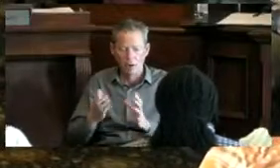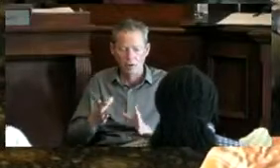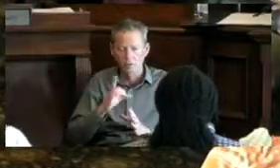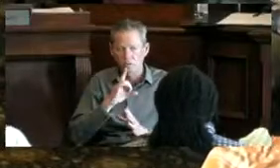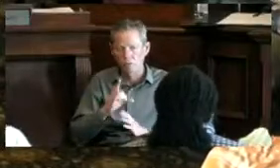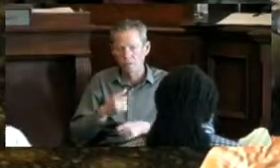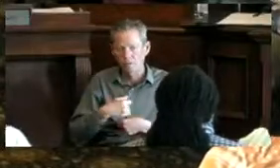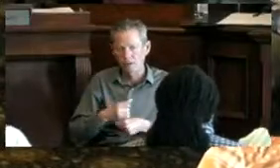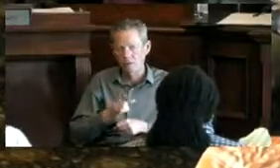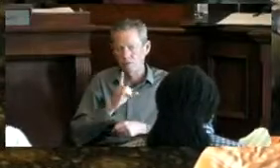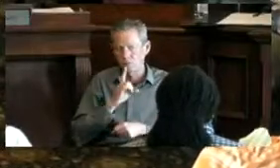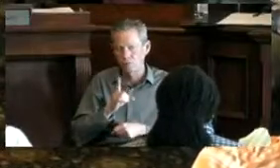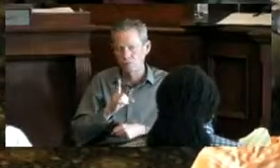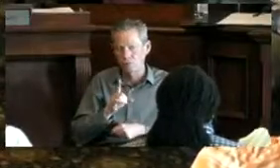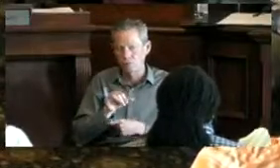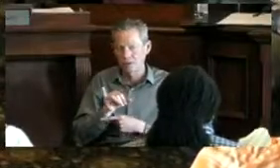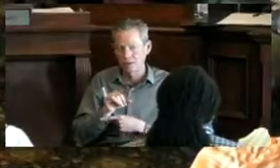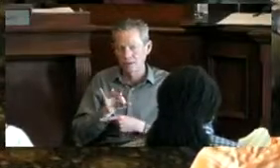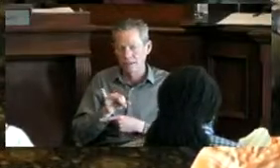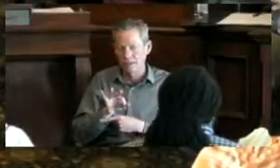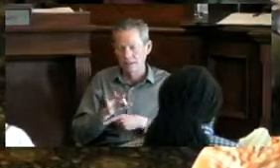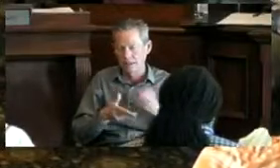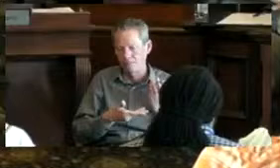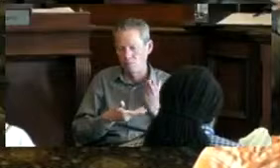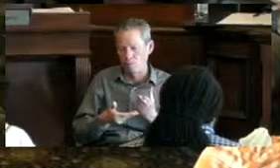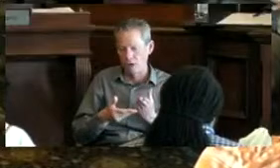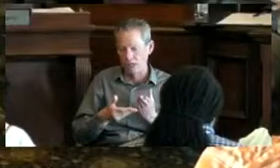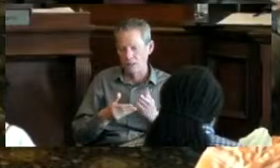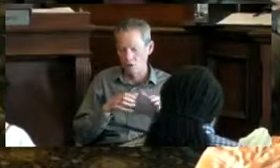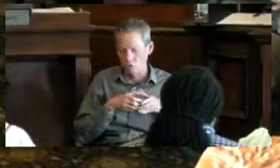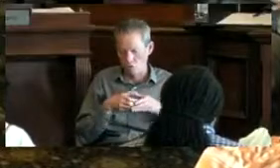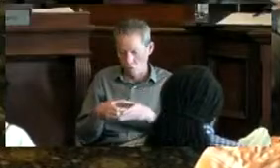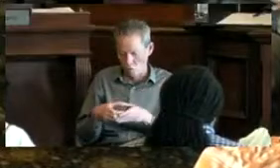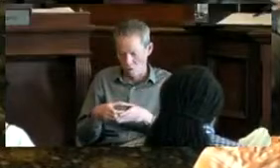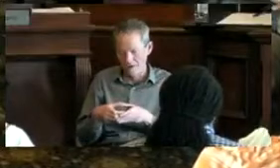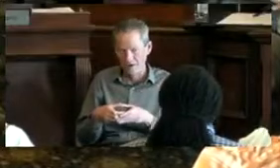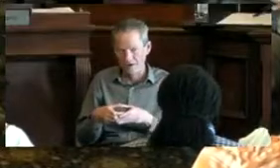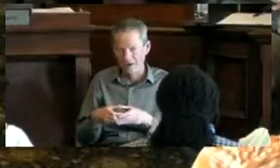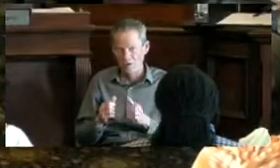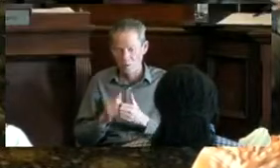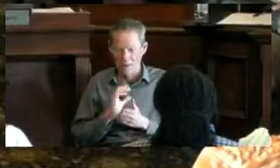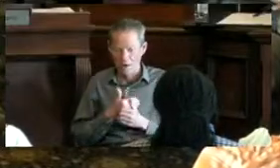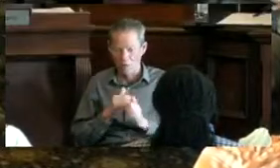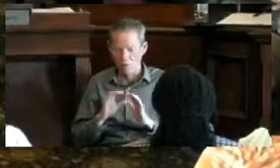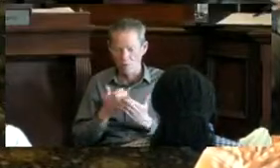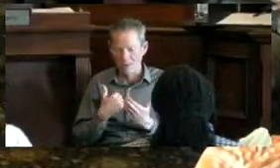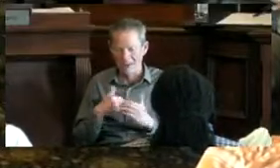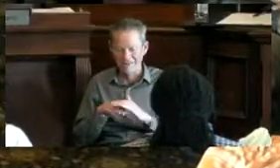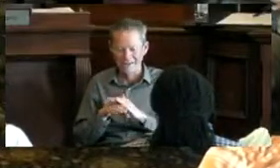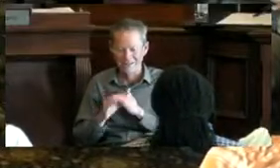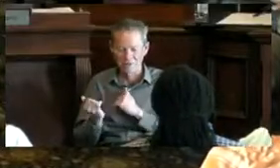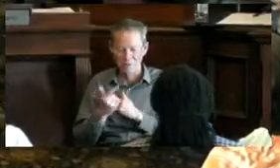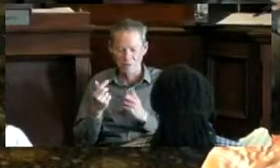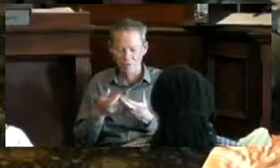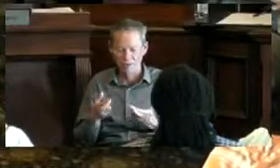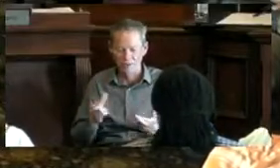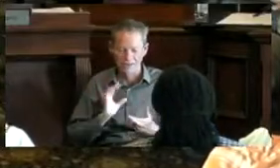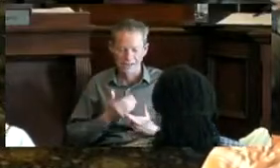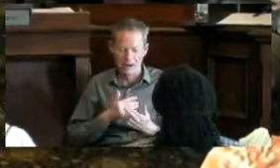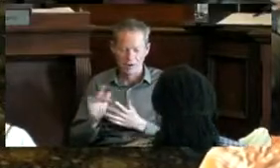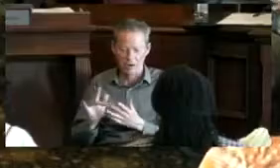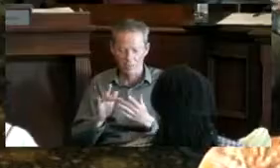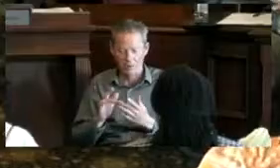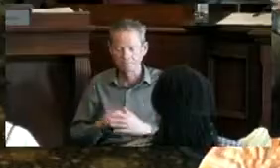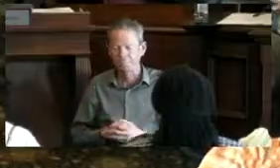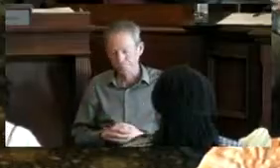making sure that if we are bringing a cohort through our incubator, that they have access to all resources in that way. Right. Can